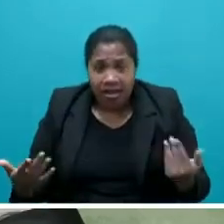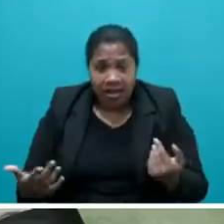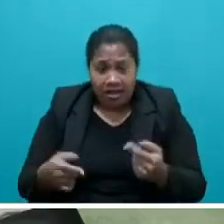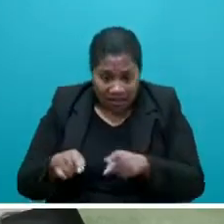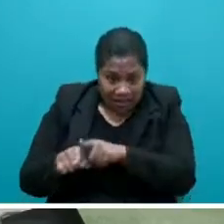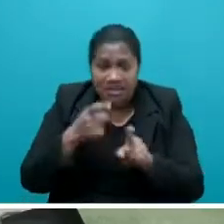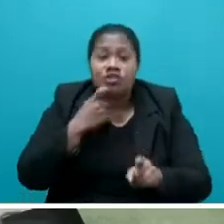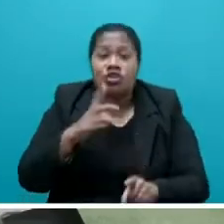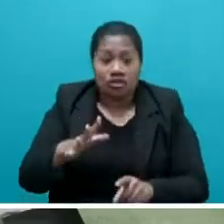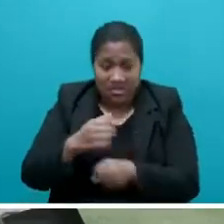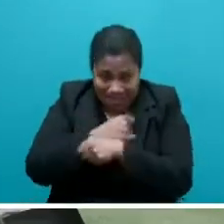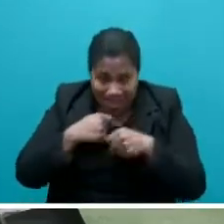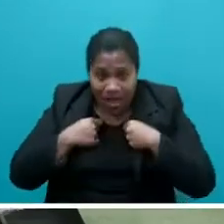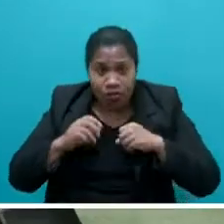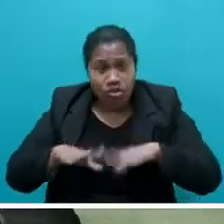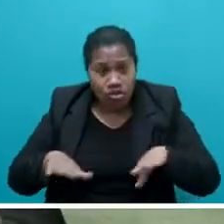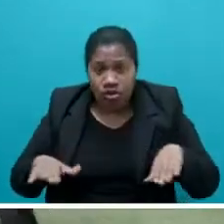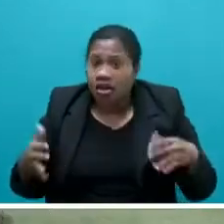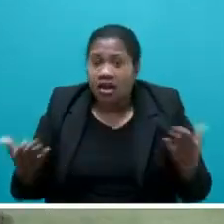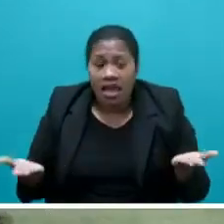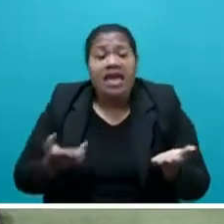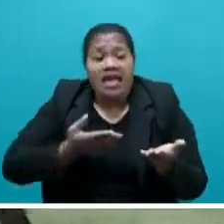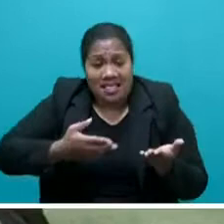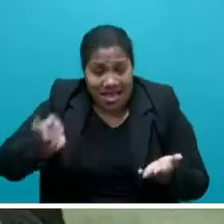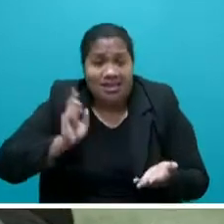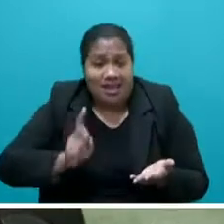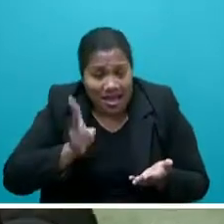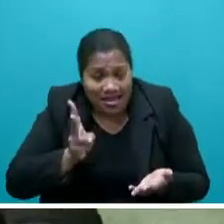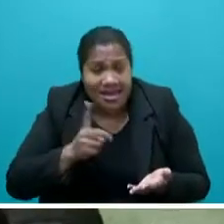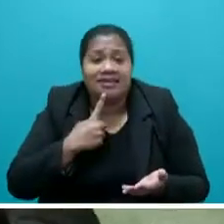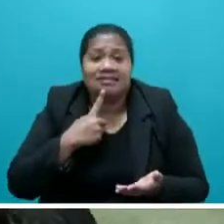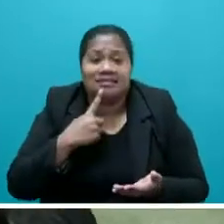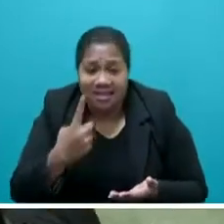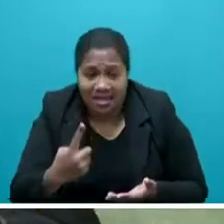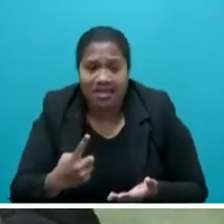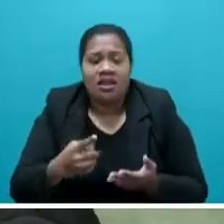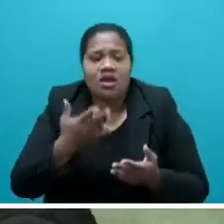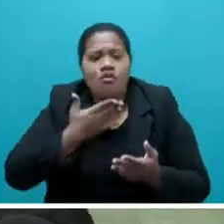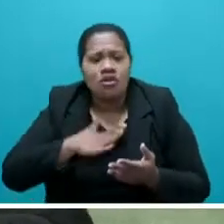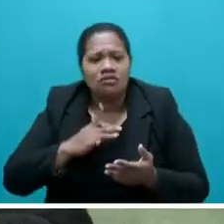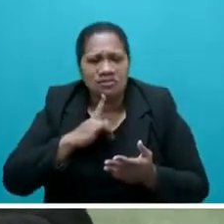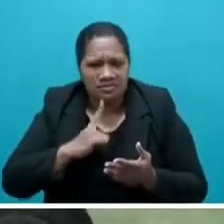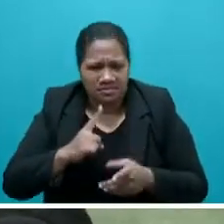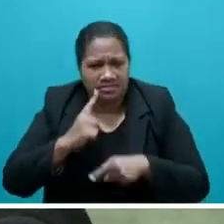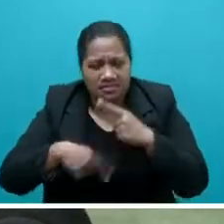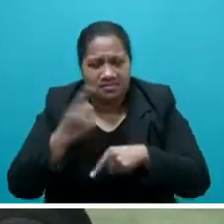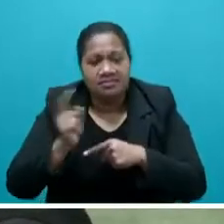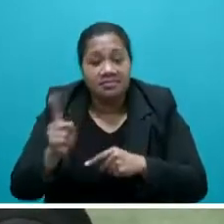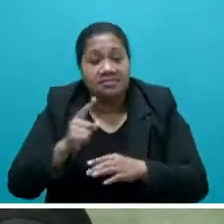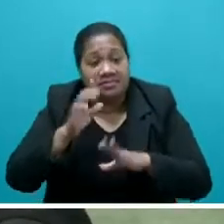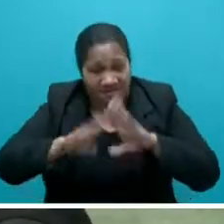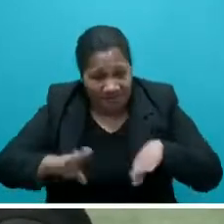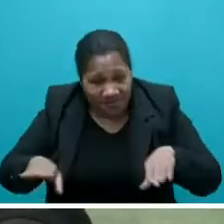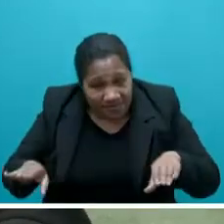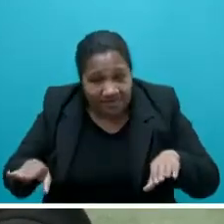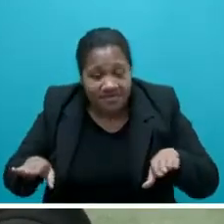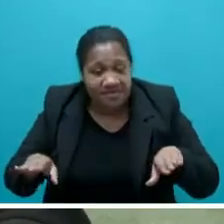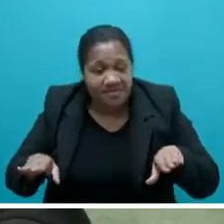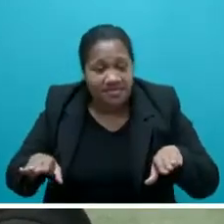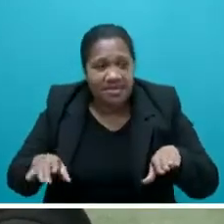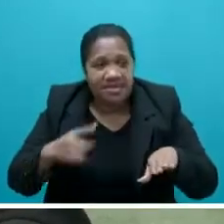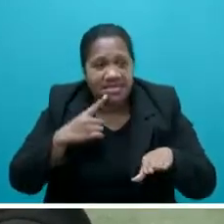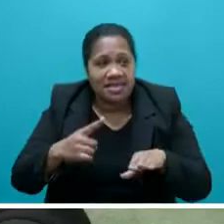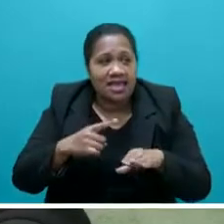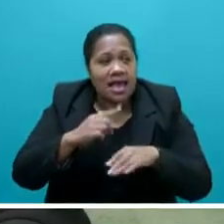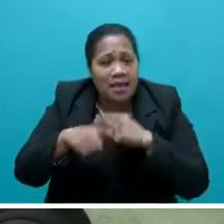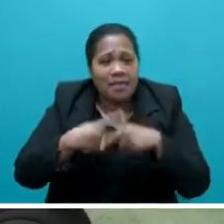sir, she went on to justify about the fact that children repay for the sins of their